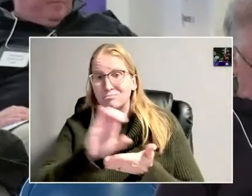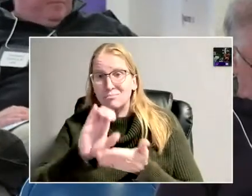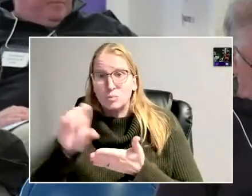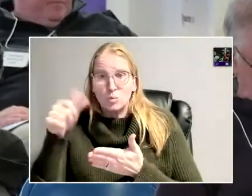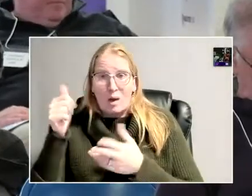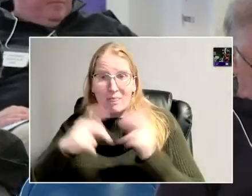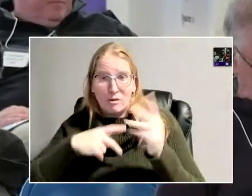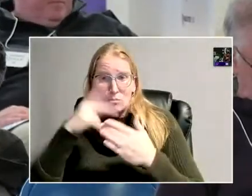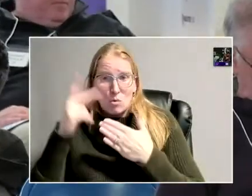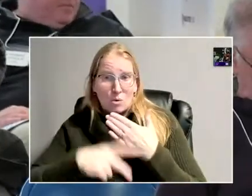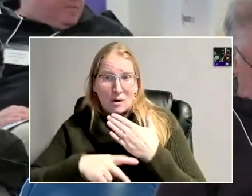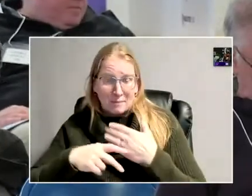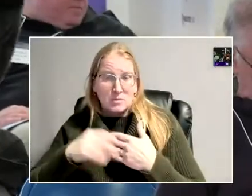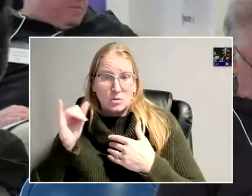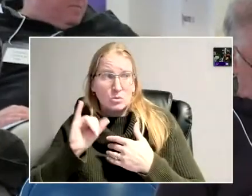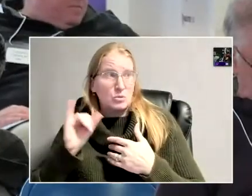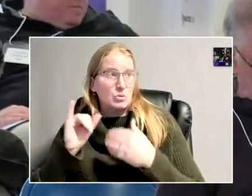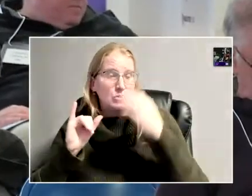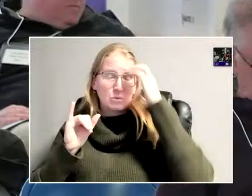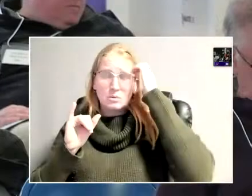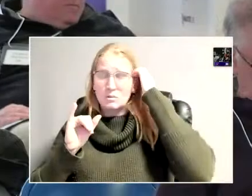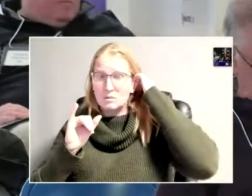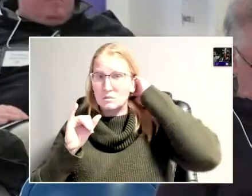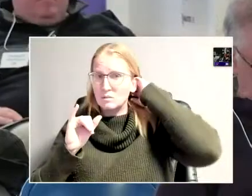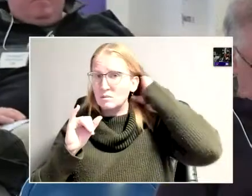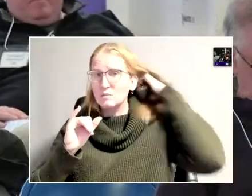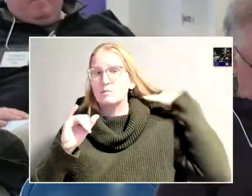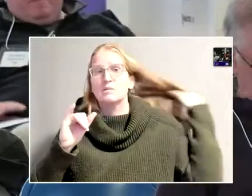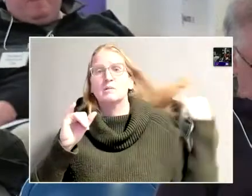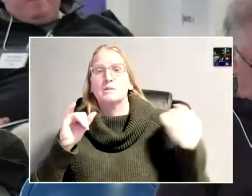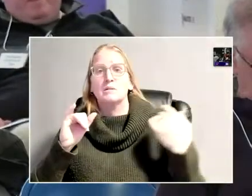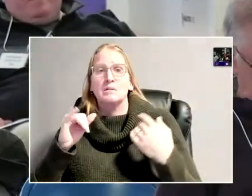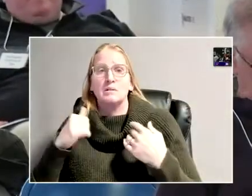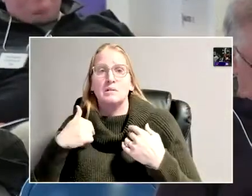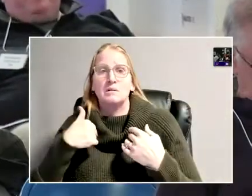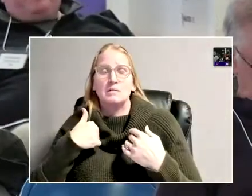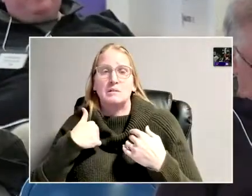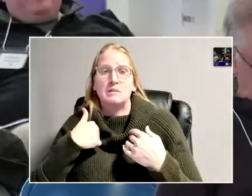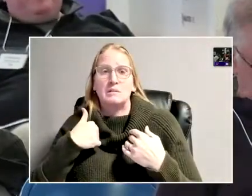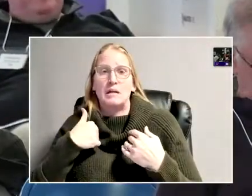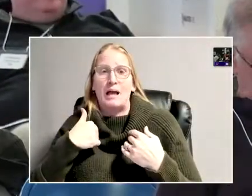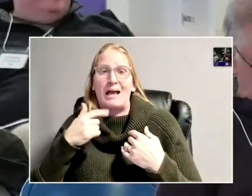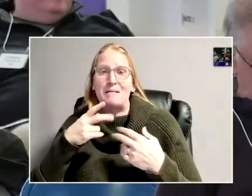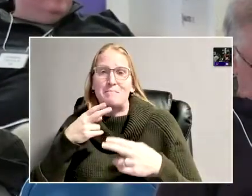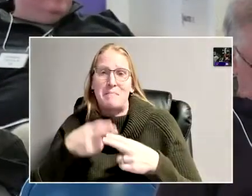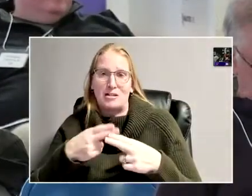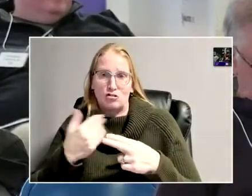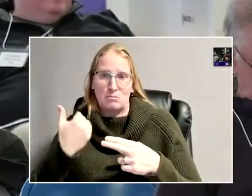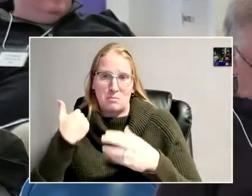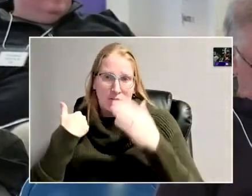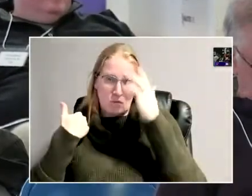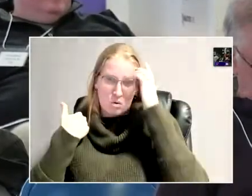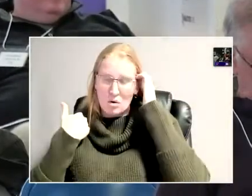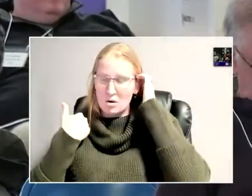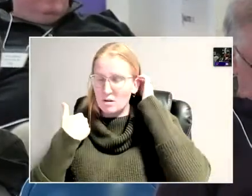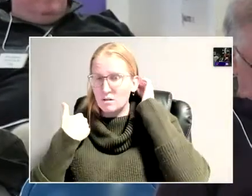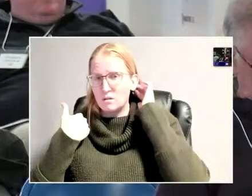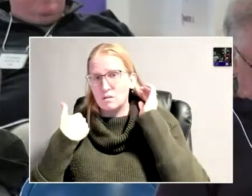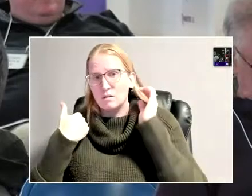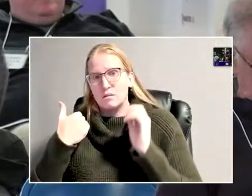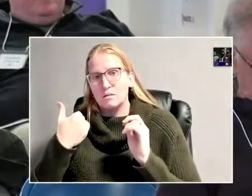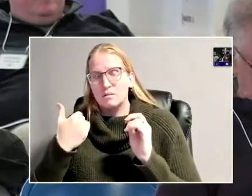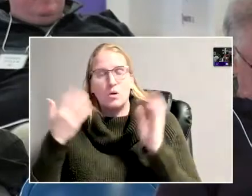up I mentioned again before food like um